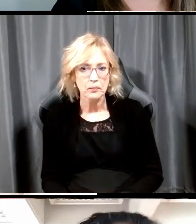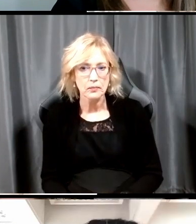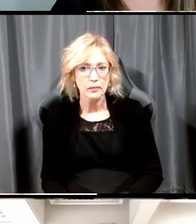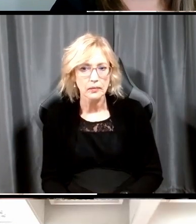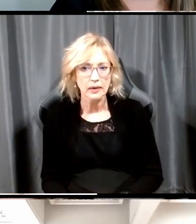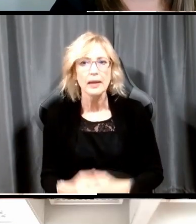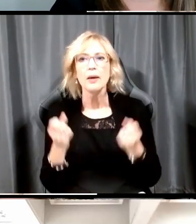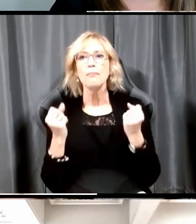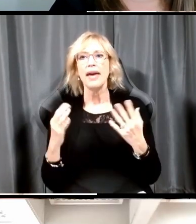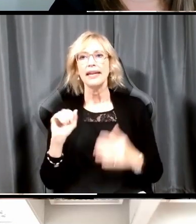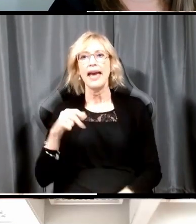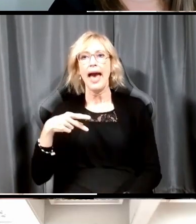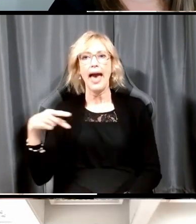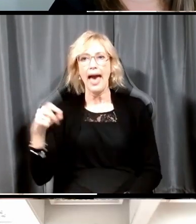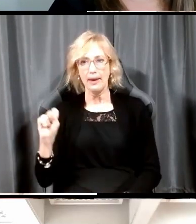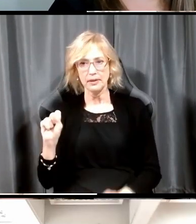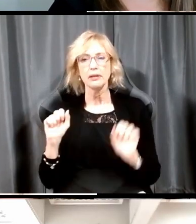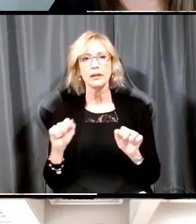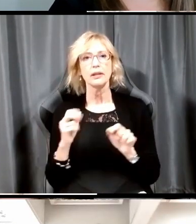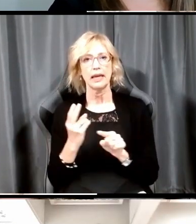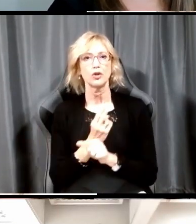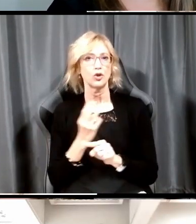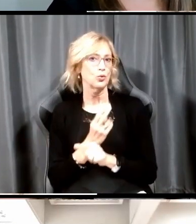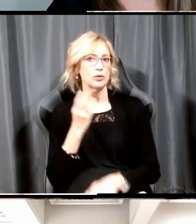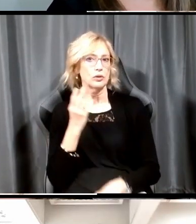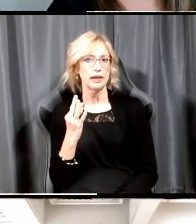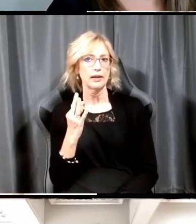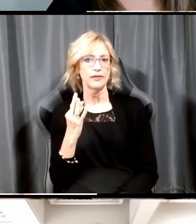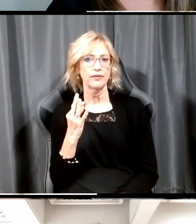apps that you can use to, if you have,